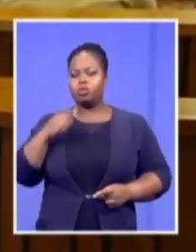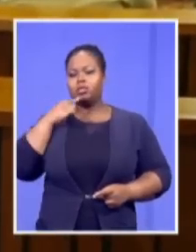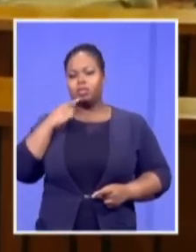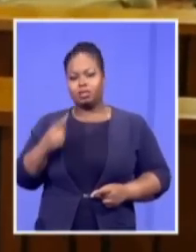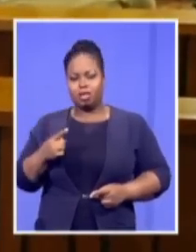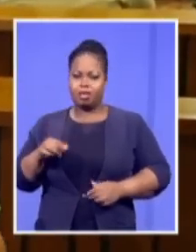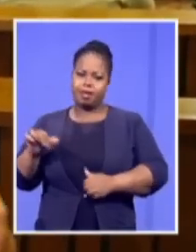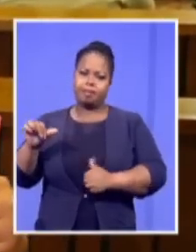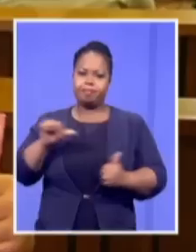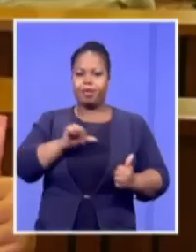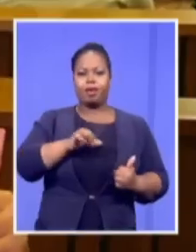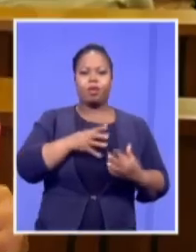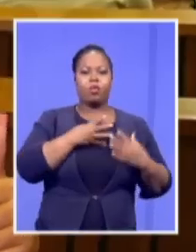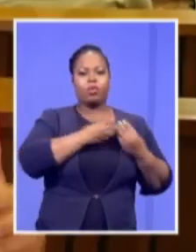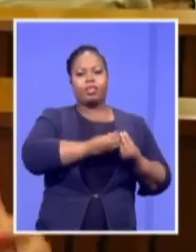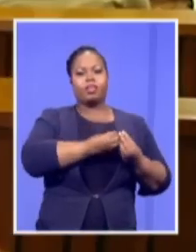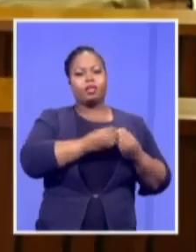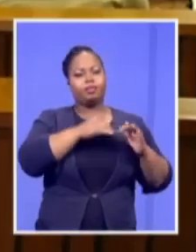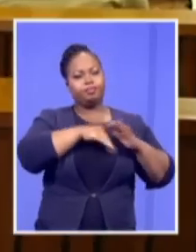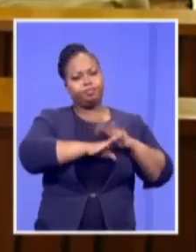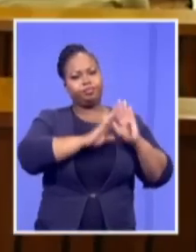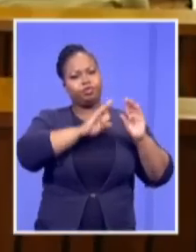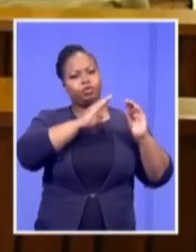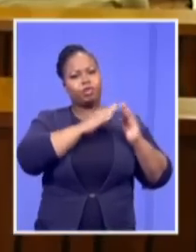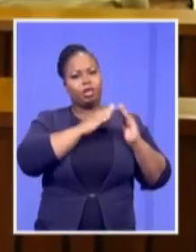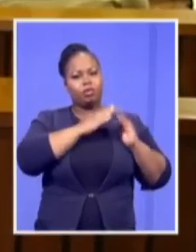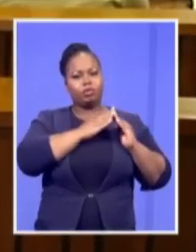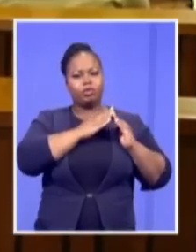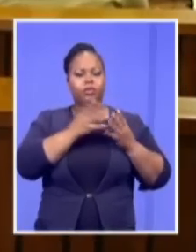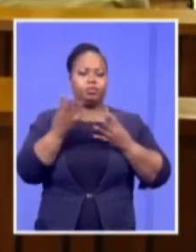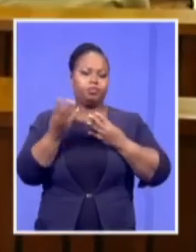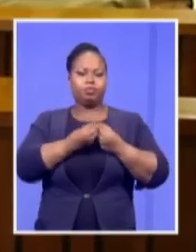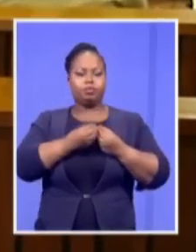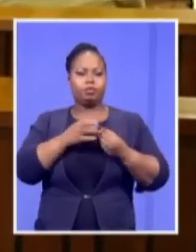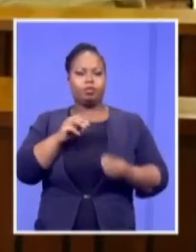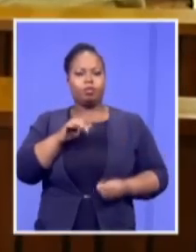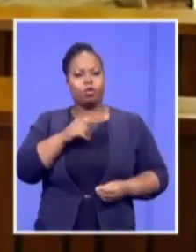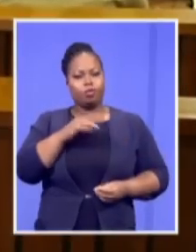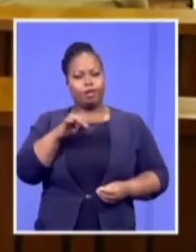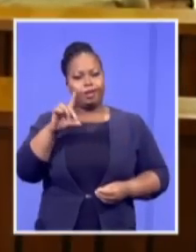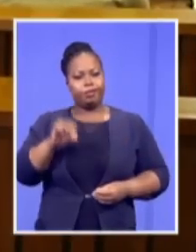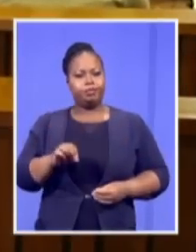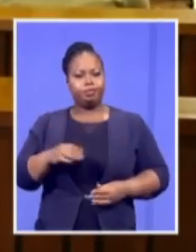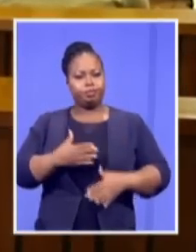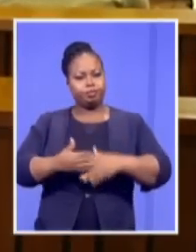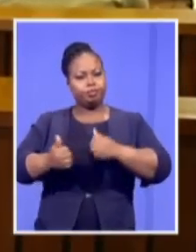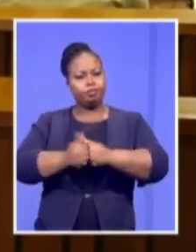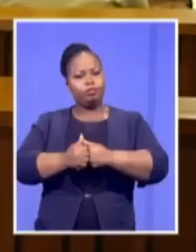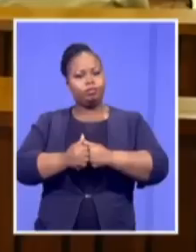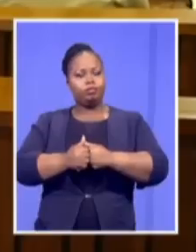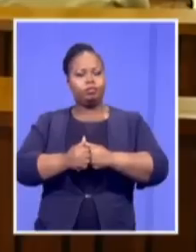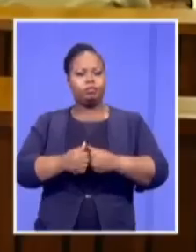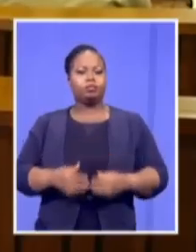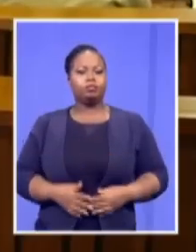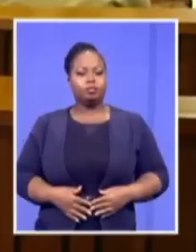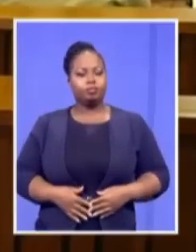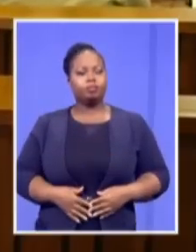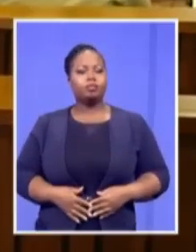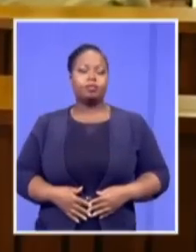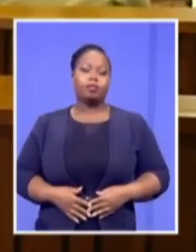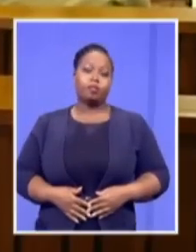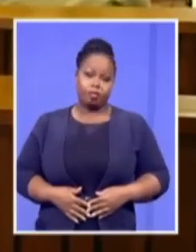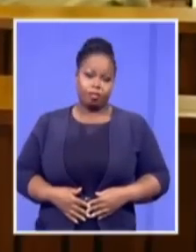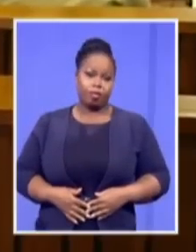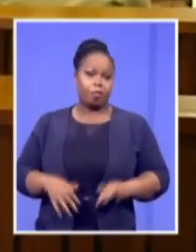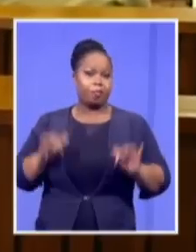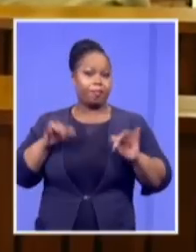the house, and he then left with Makhumalo and his colleague to the house. We're going to hear a lot more